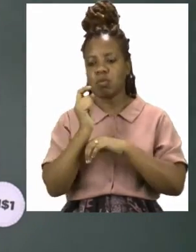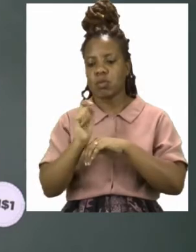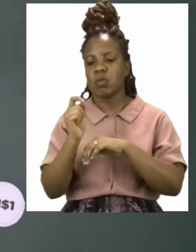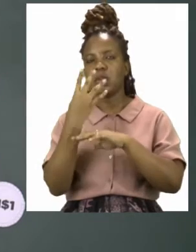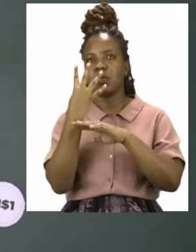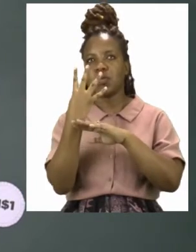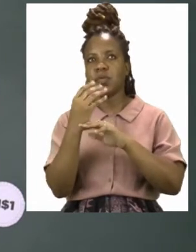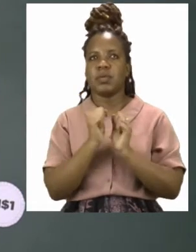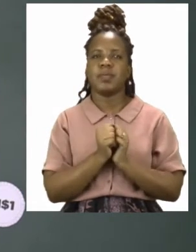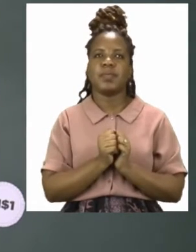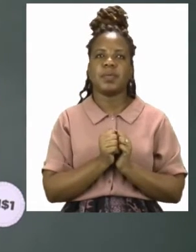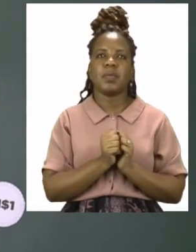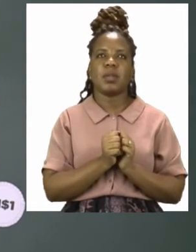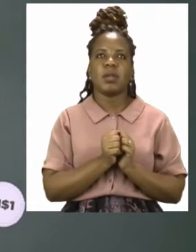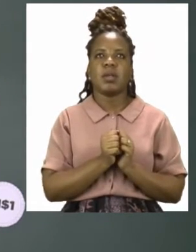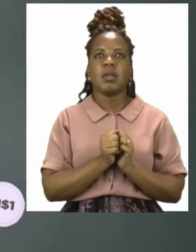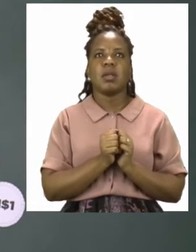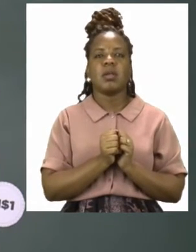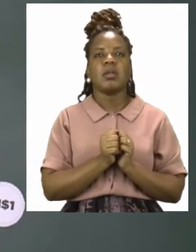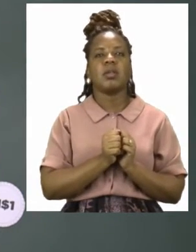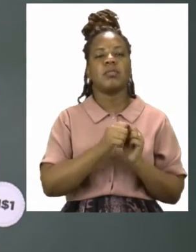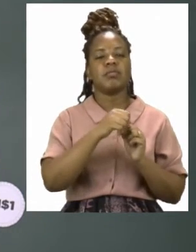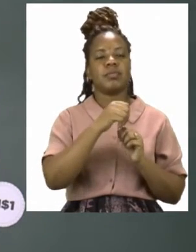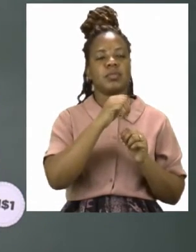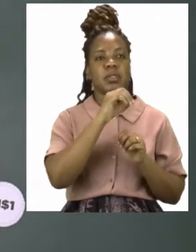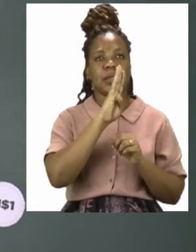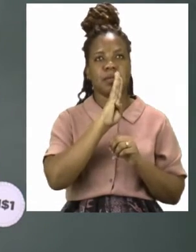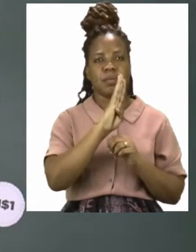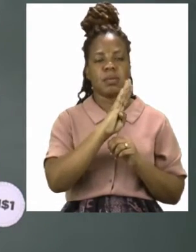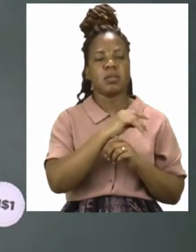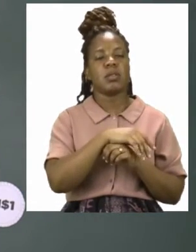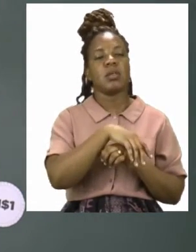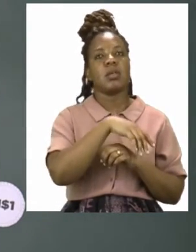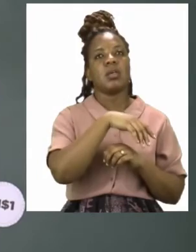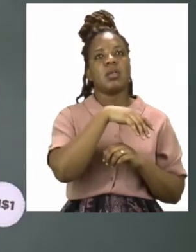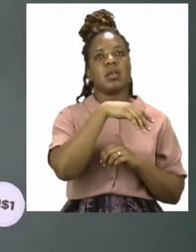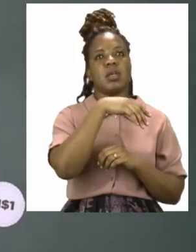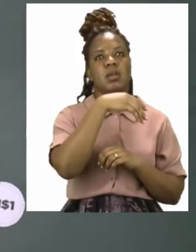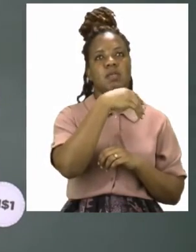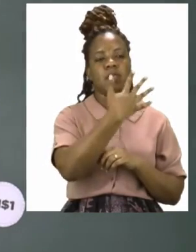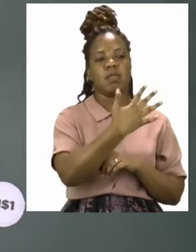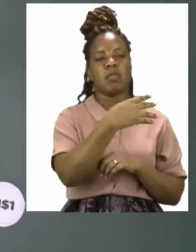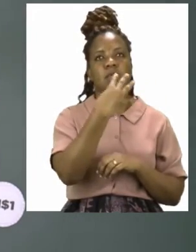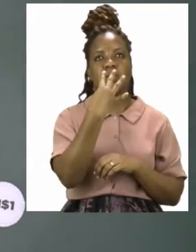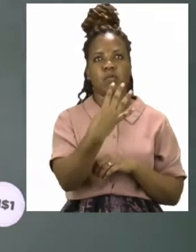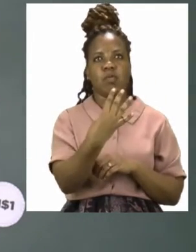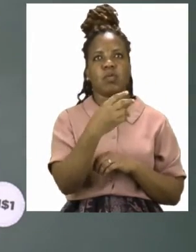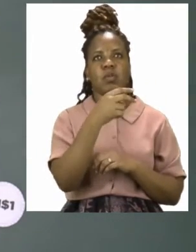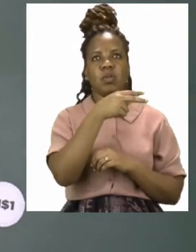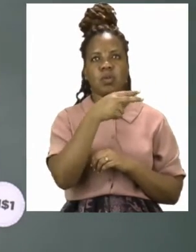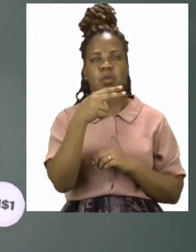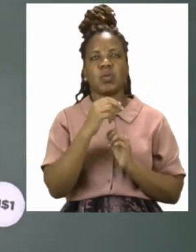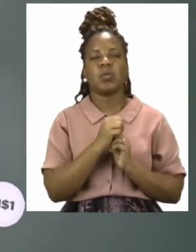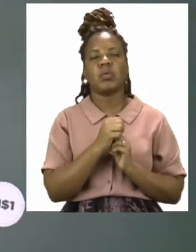equals 50 plus 4. Remember, it's also